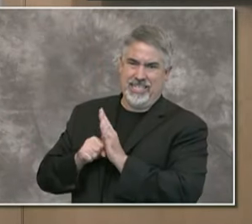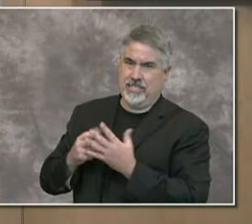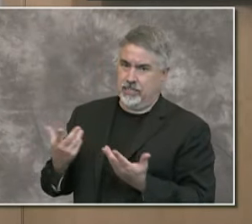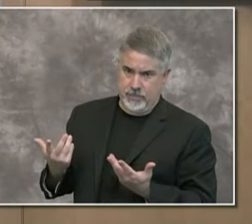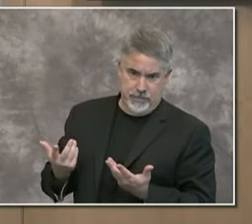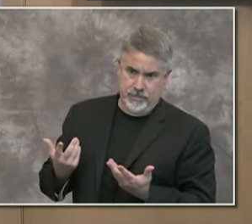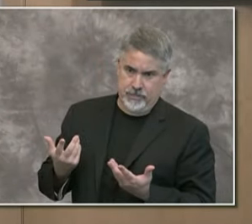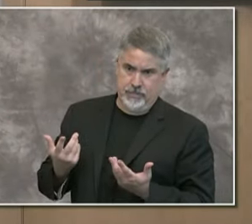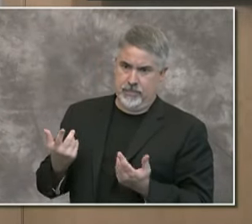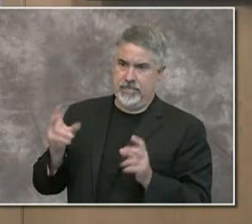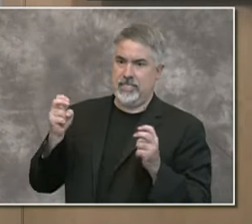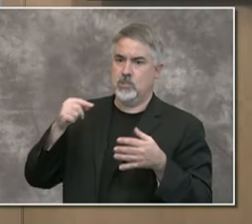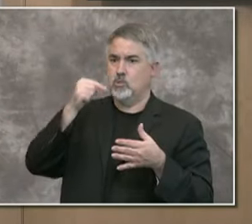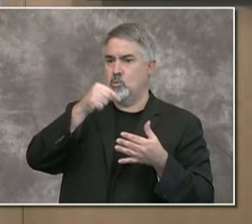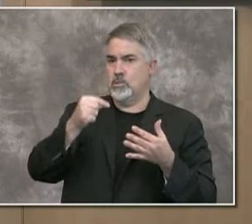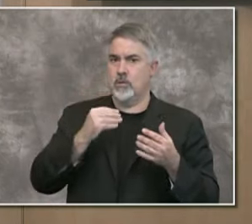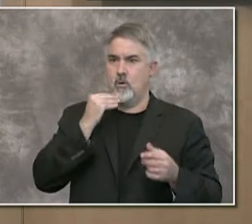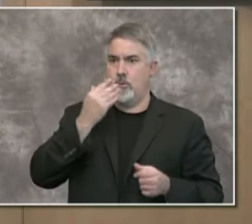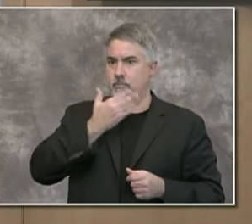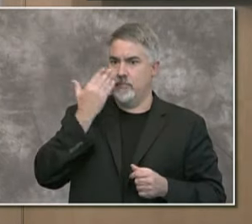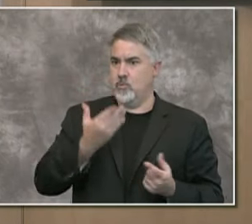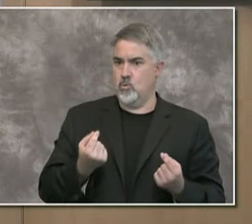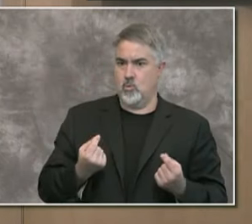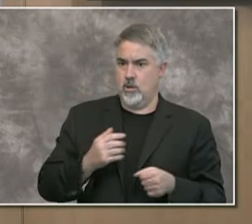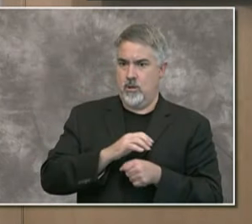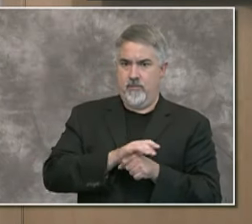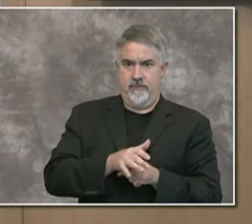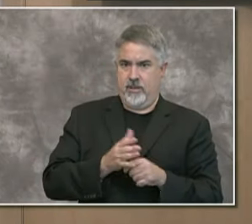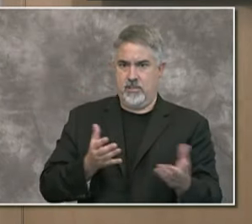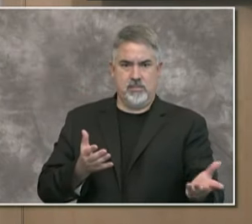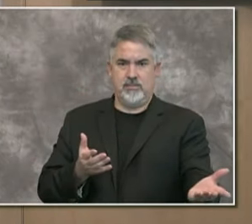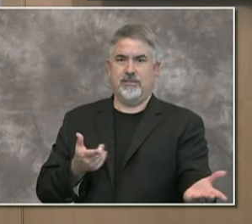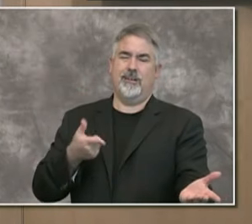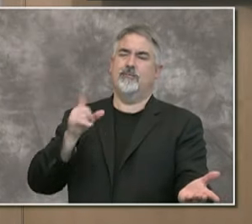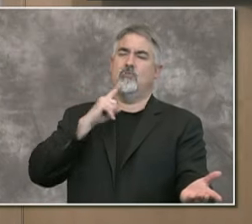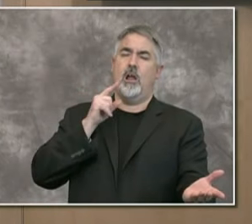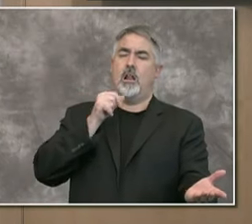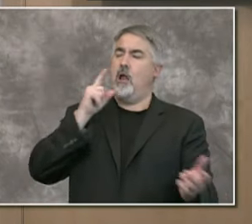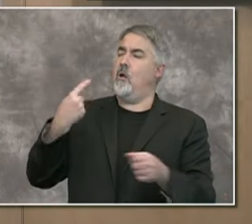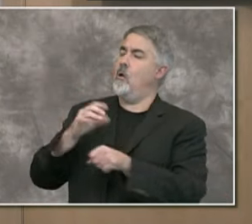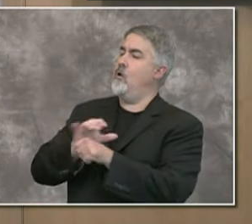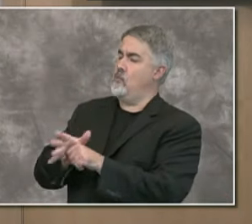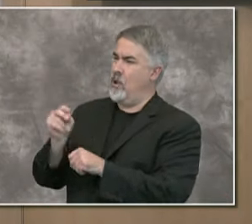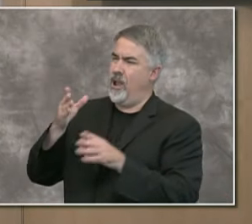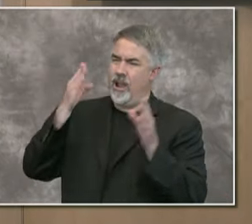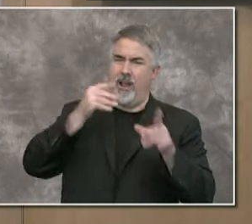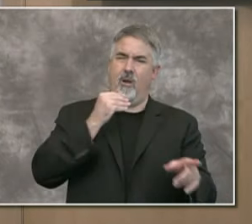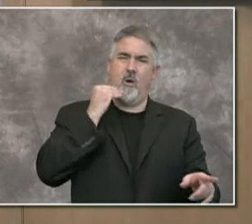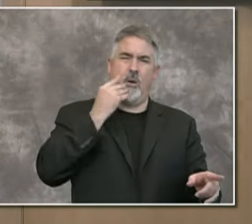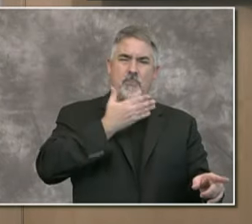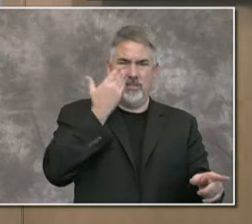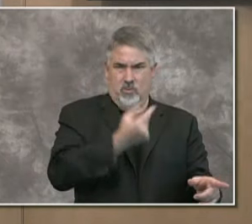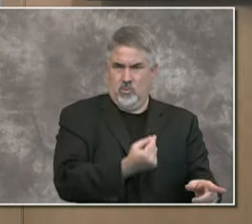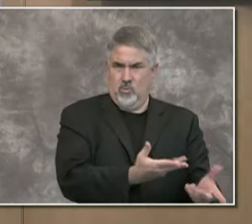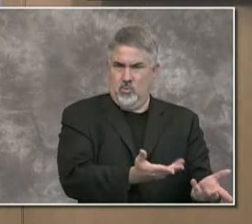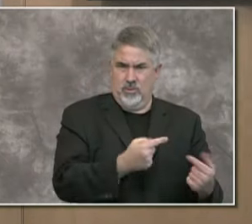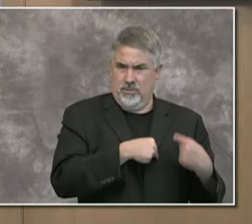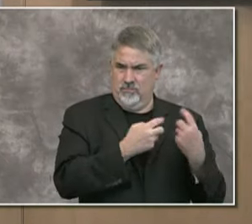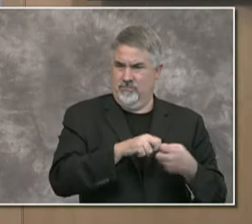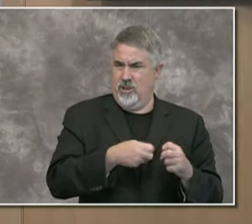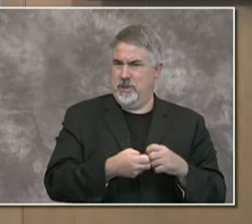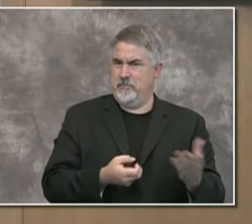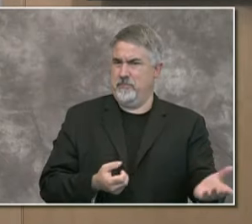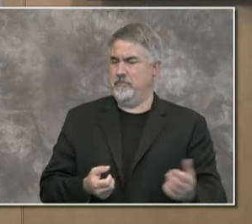COVID-19. Lastly, as is our custom, we're going to end on a positive note. As you heard from Dr. Wooten yesterday and